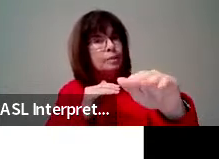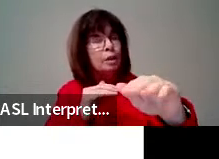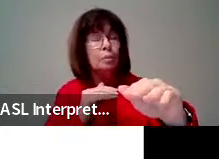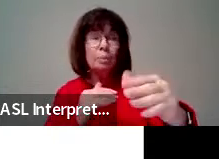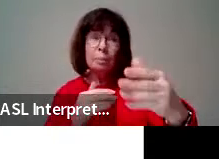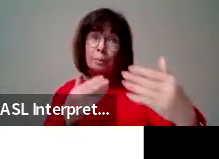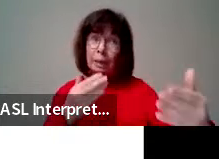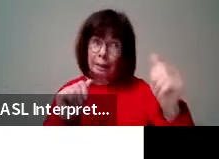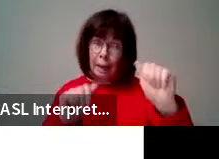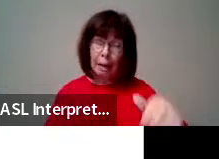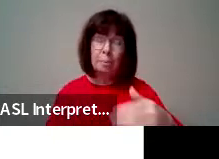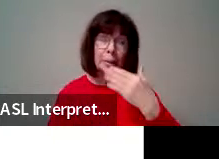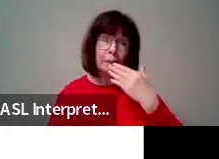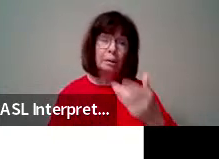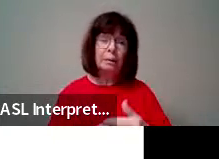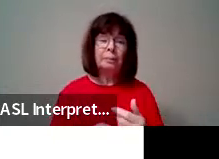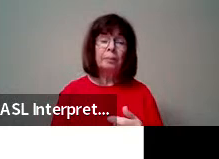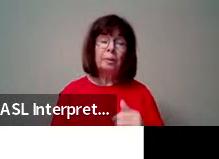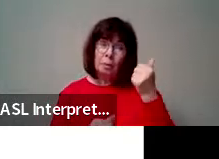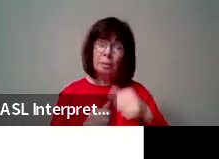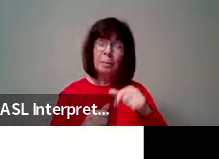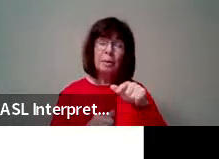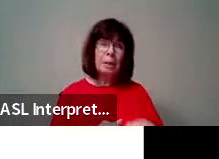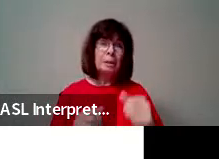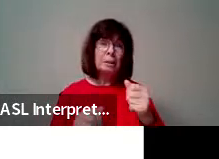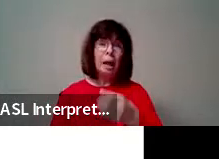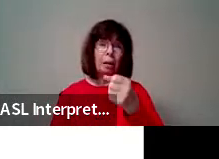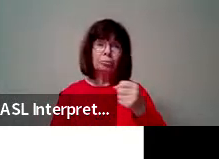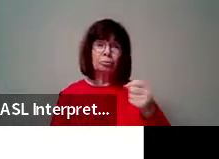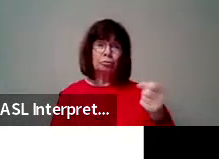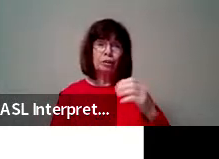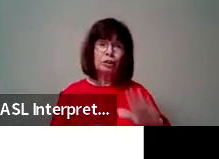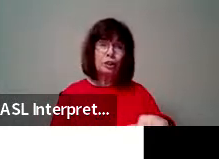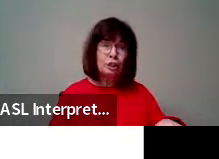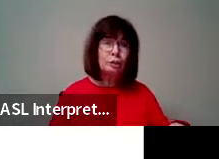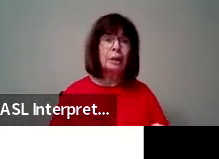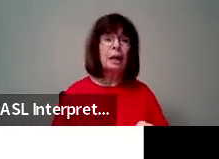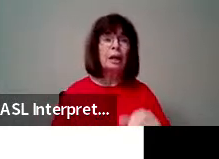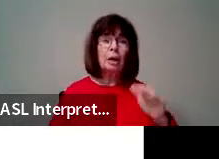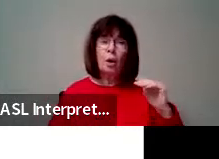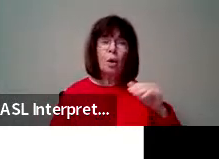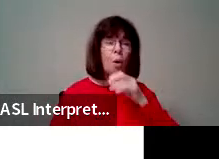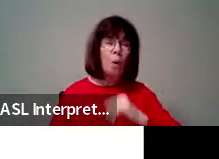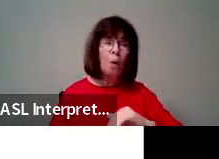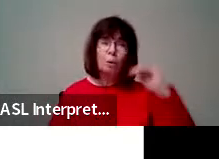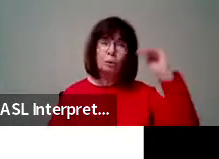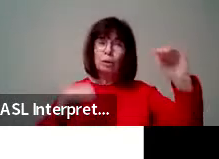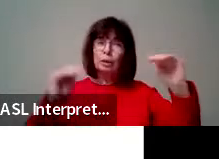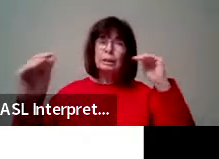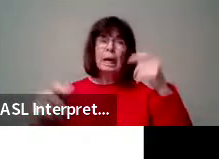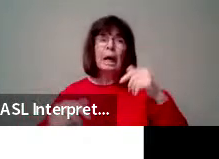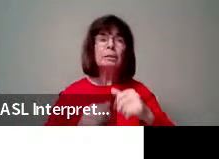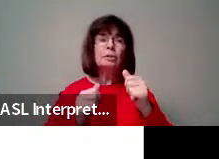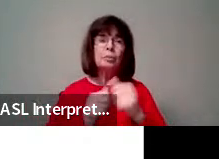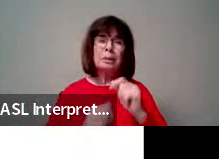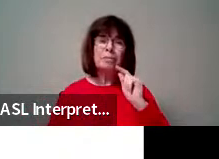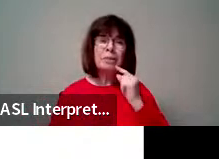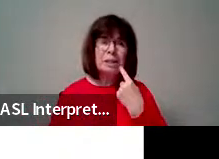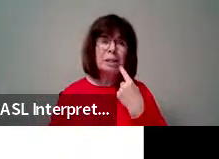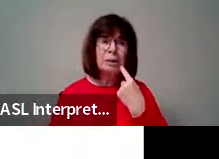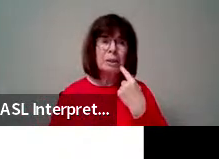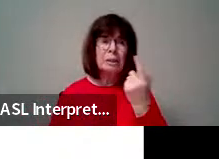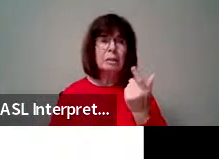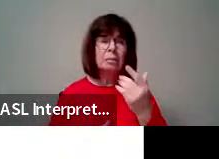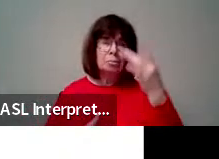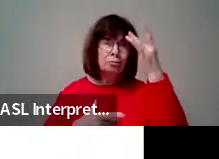older adults in the hospital with serious illness. It's something we see every year, but this has been a pretty busy fall for